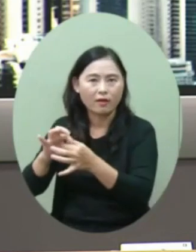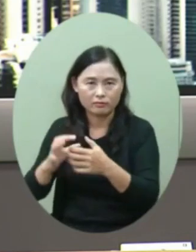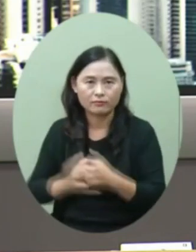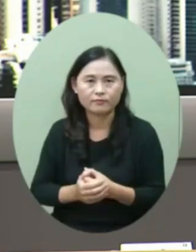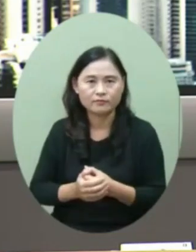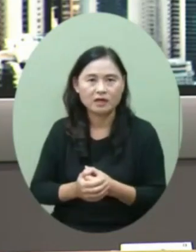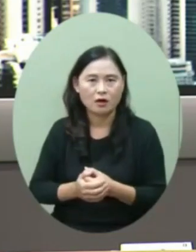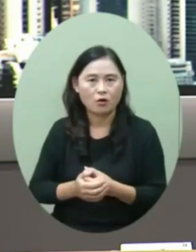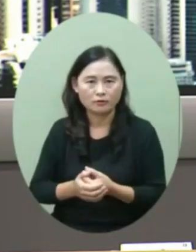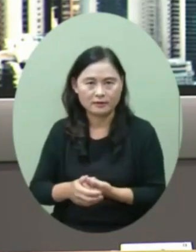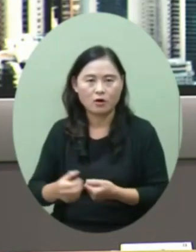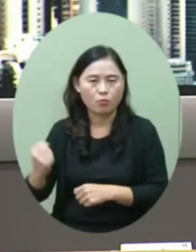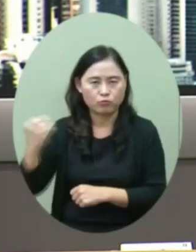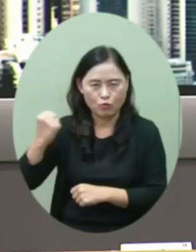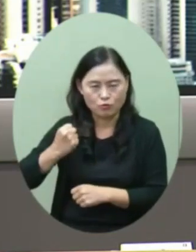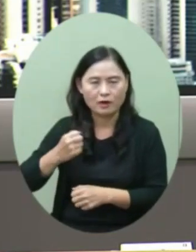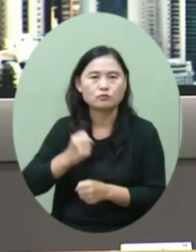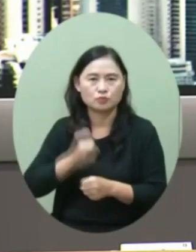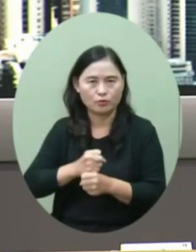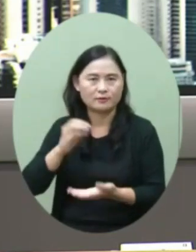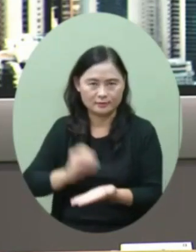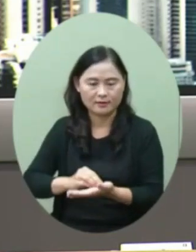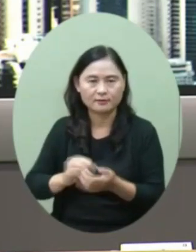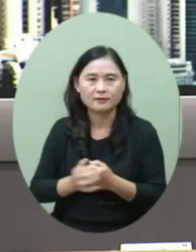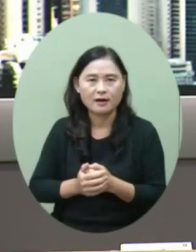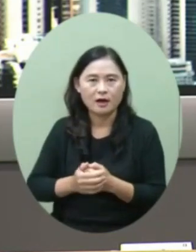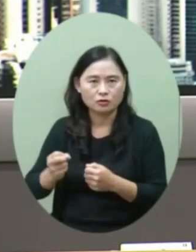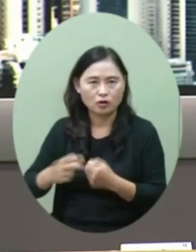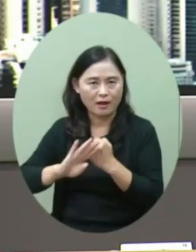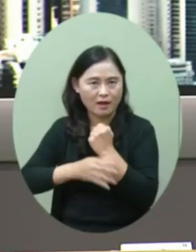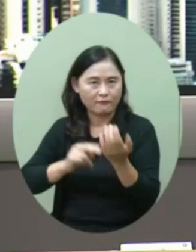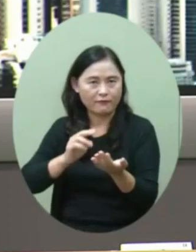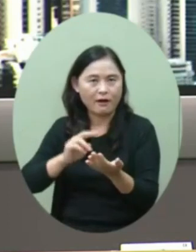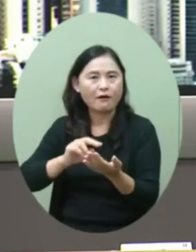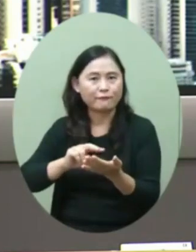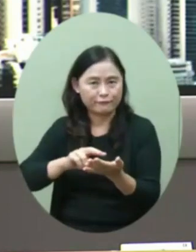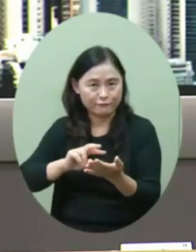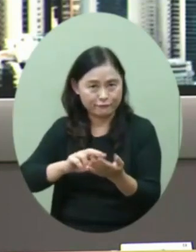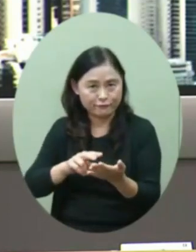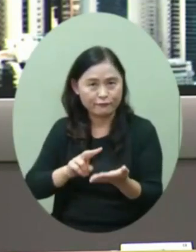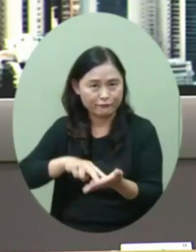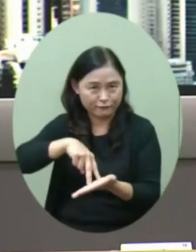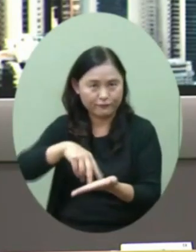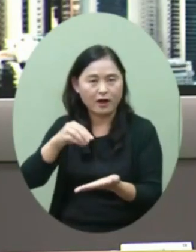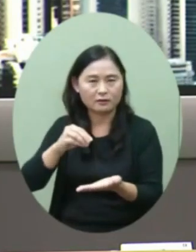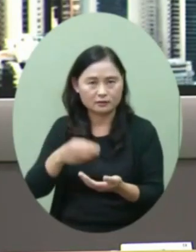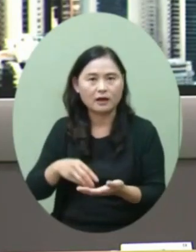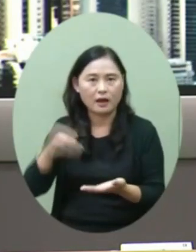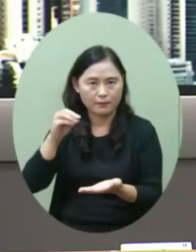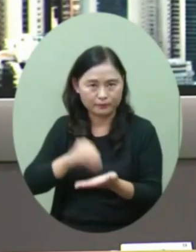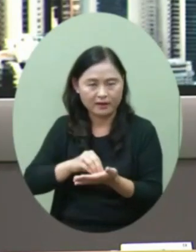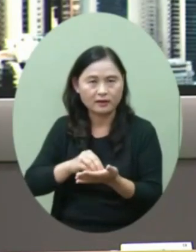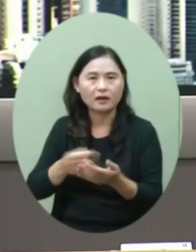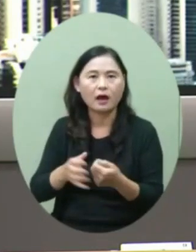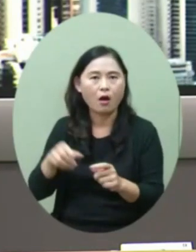the country, including the people in Hong Kong. So we will do our level best to make sure we could achieve the objectives of